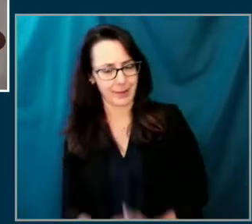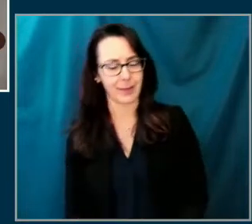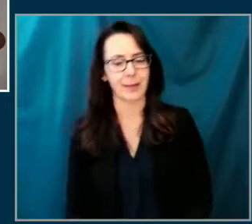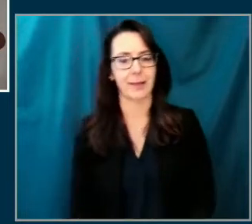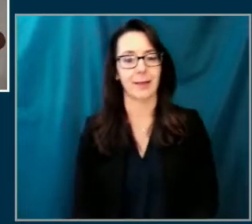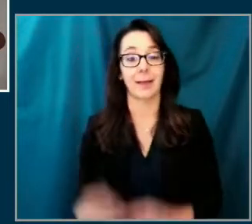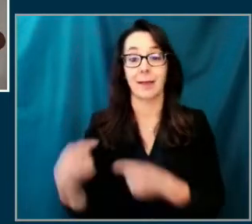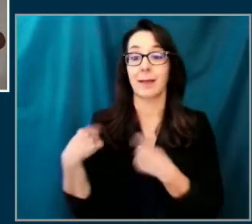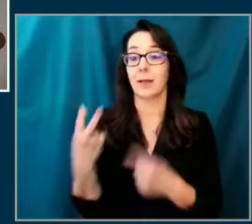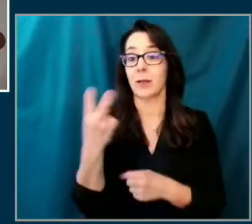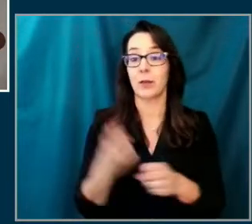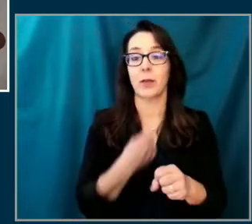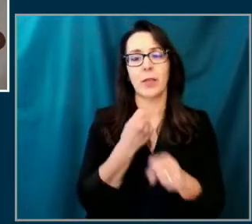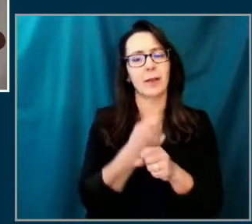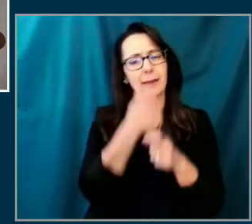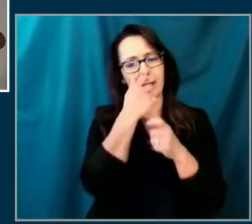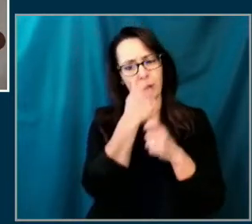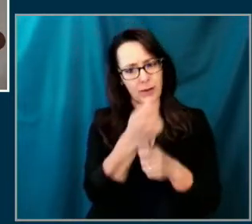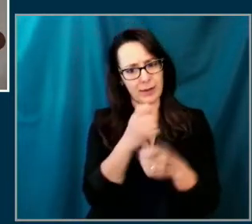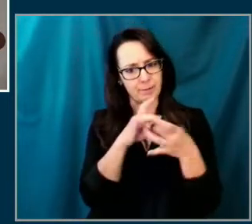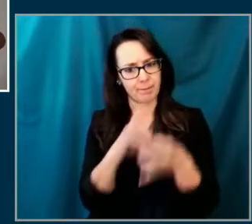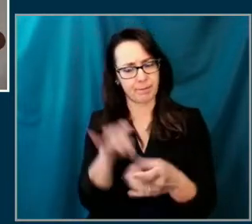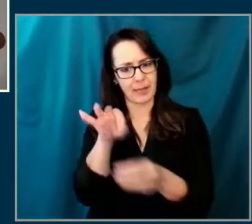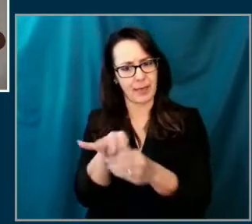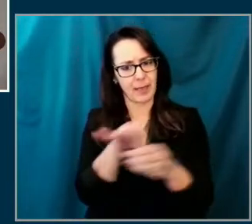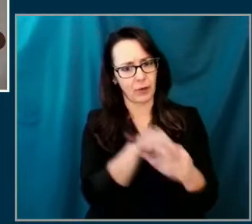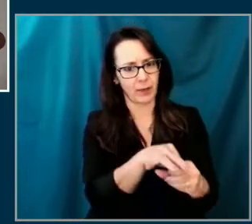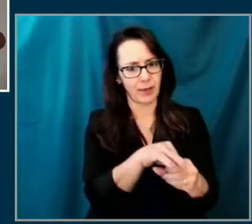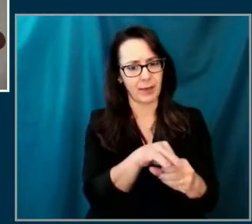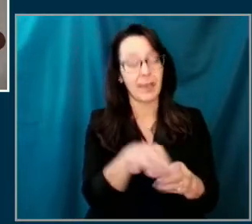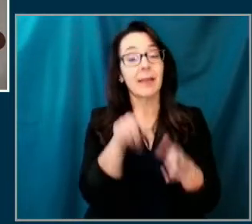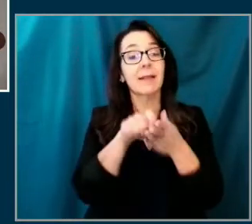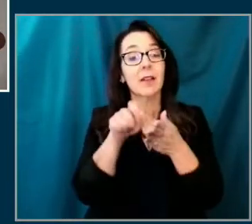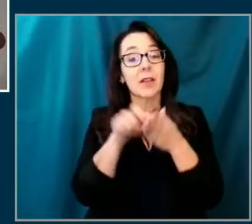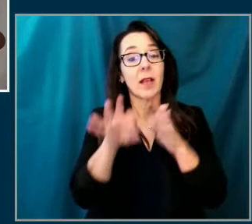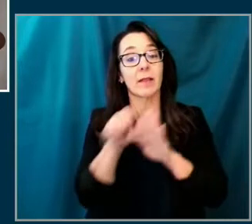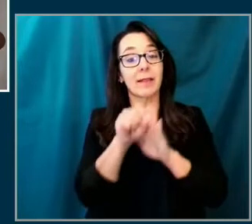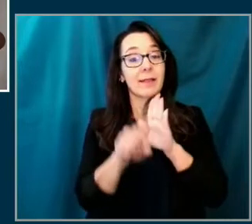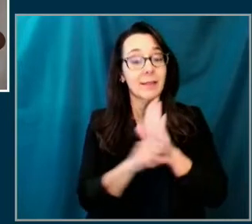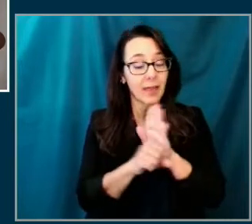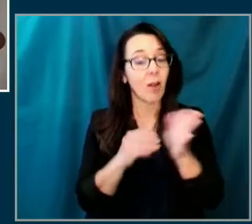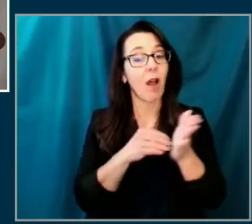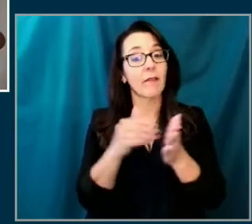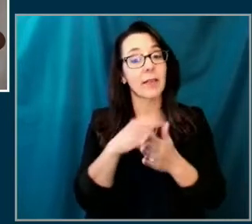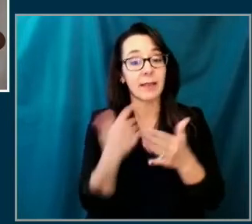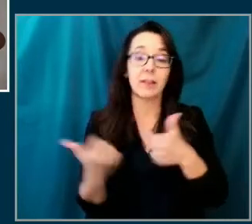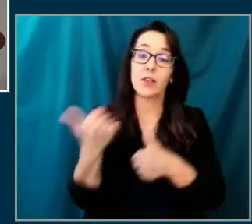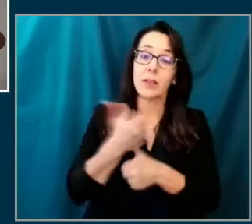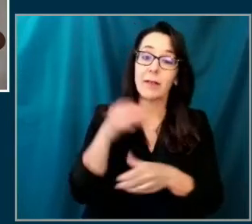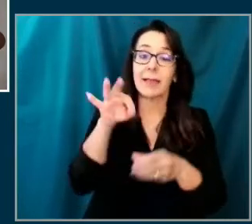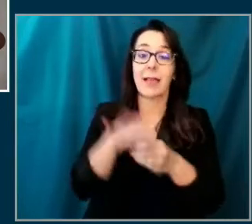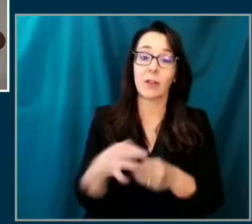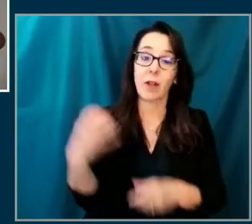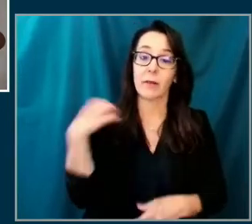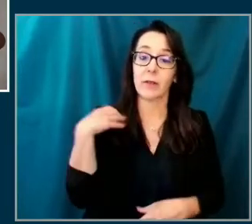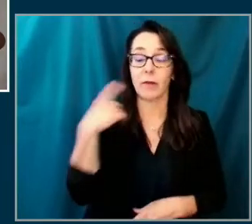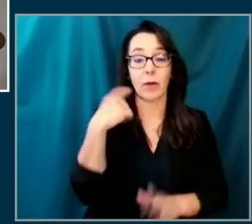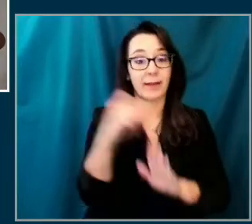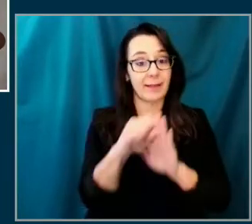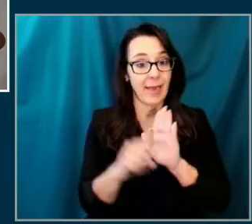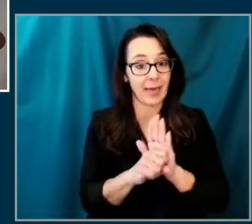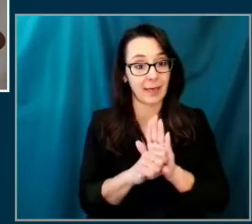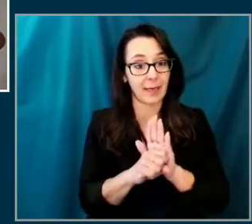regards to elections. And mostly the Secretary of State is known as the Chief Election Officer of the state. And we take that responsibility very